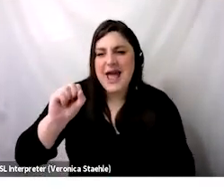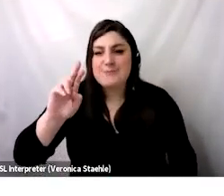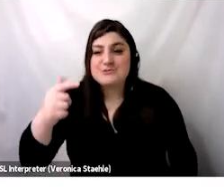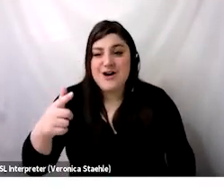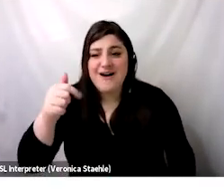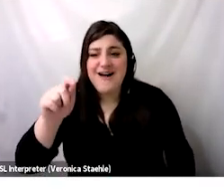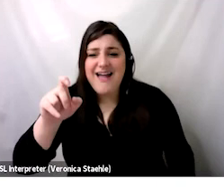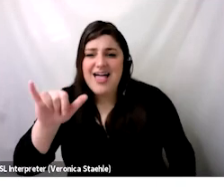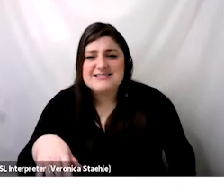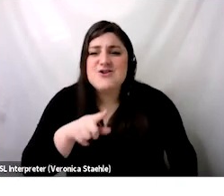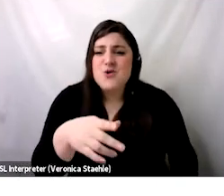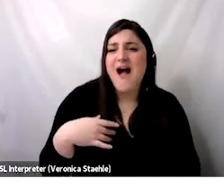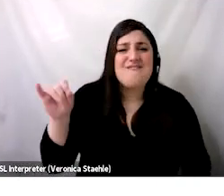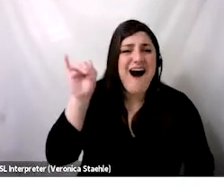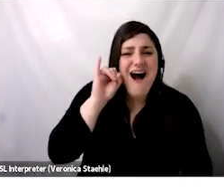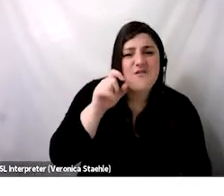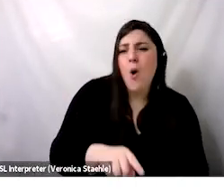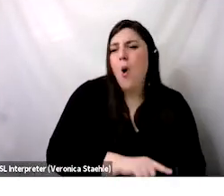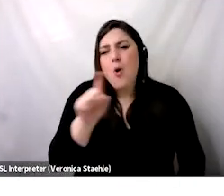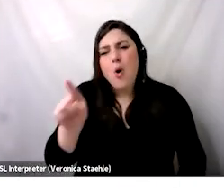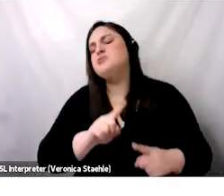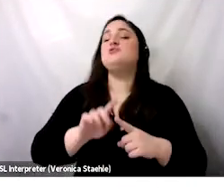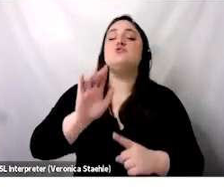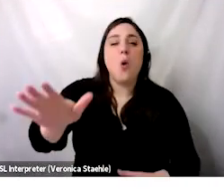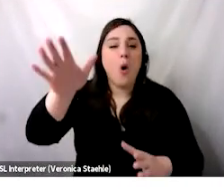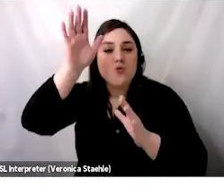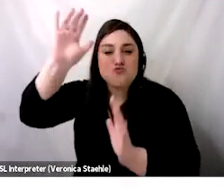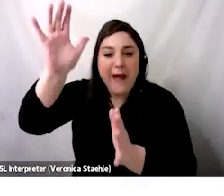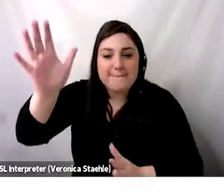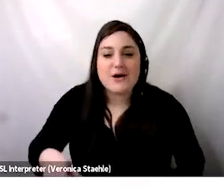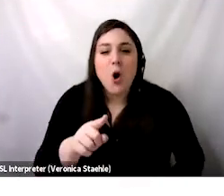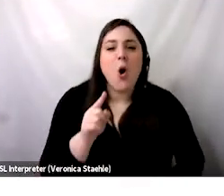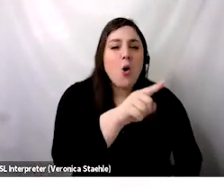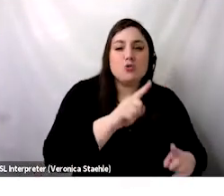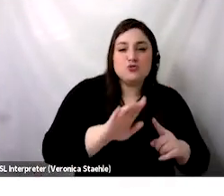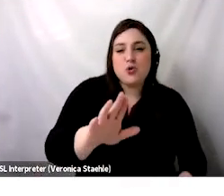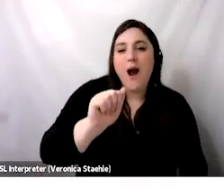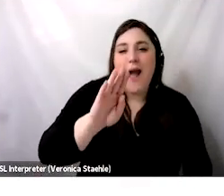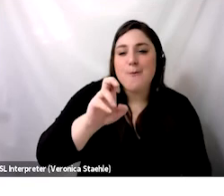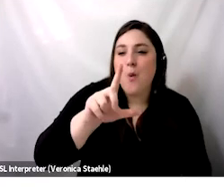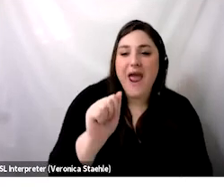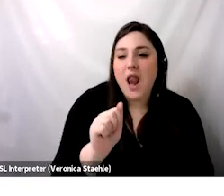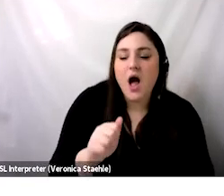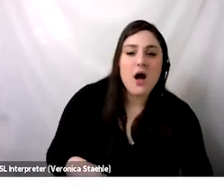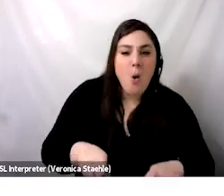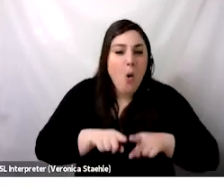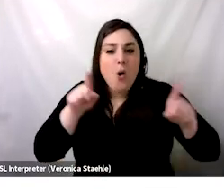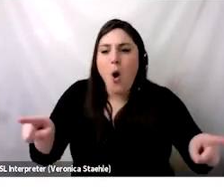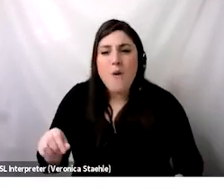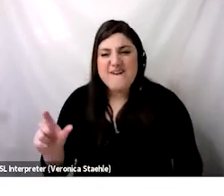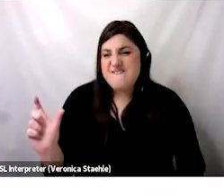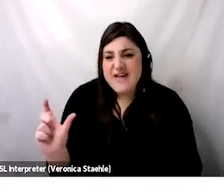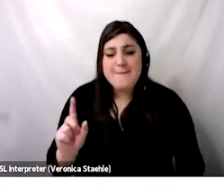grandpa, abuela, and sit down and capture those stories, because they didn't go to the grocery store and get food.